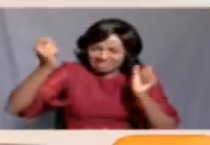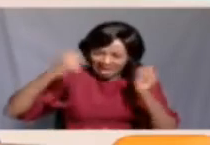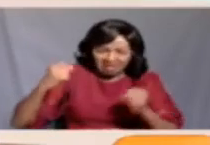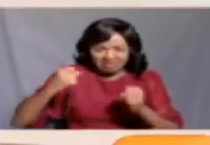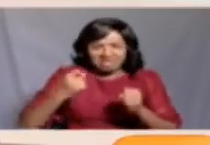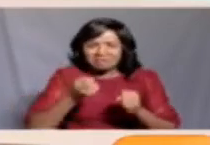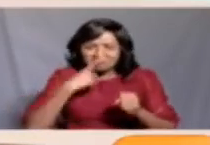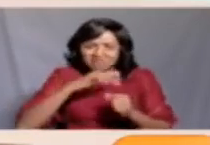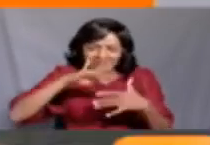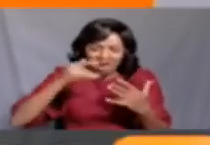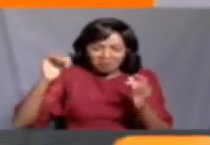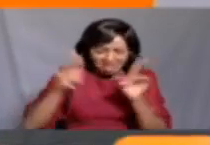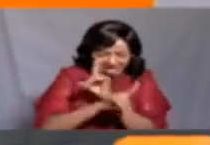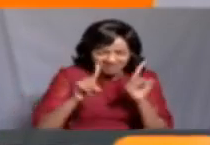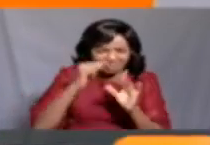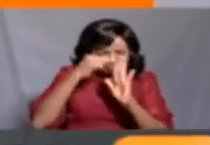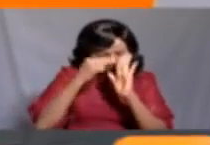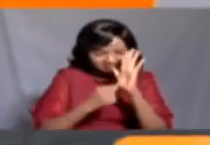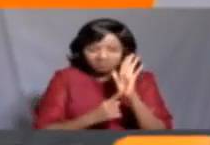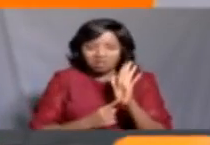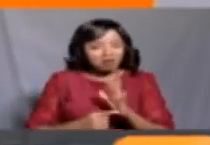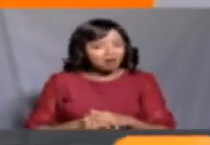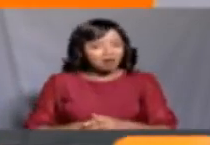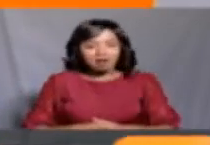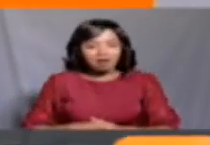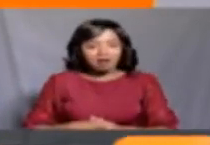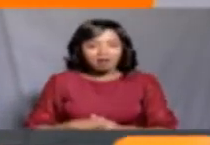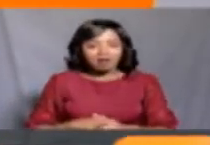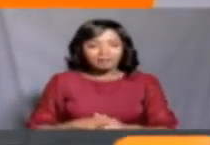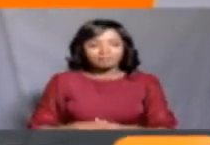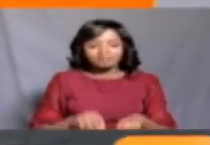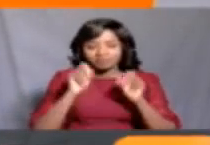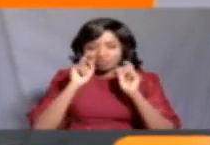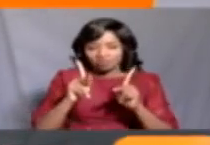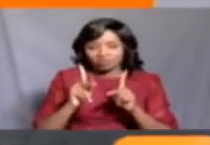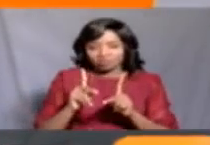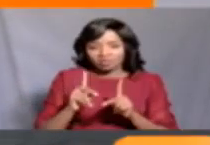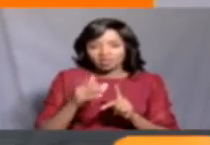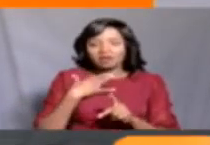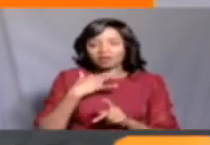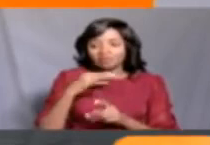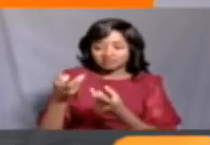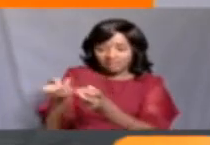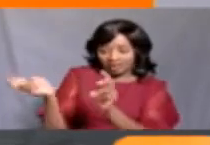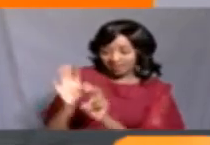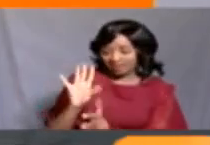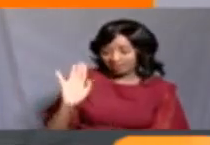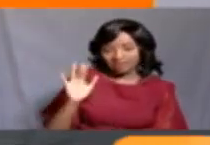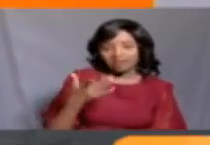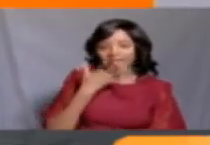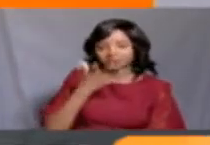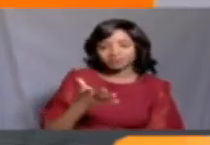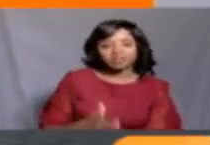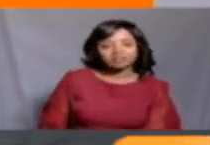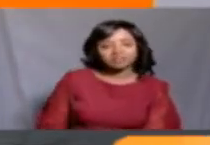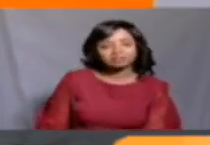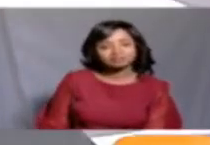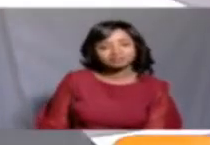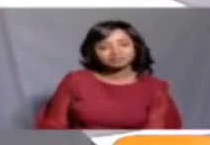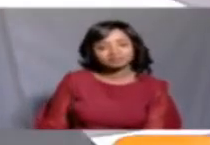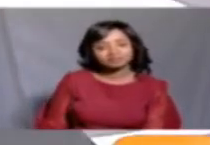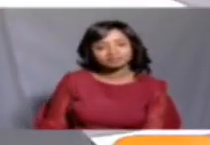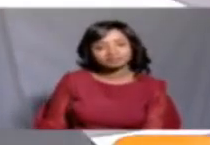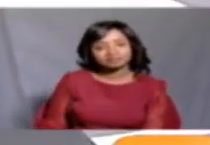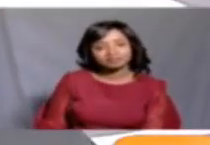should look right, like. Right. I would like to open up to the audience, really, and I can see you want to respond as well. Yeah. The issue of stigma, how do